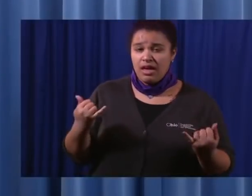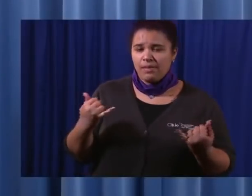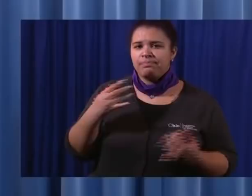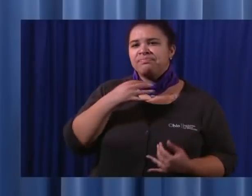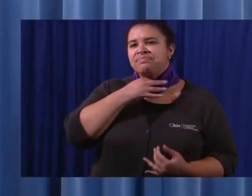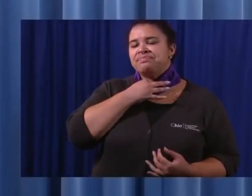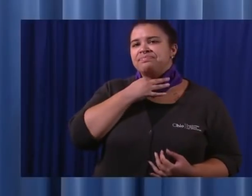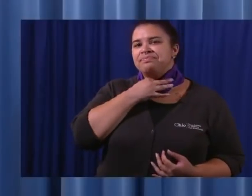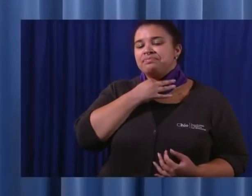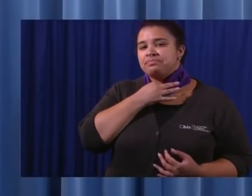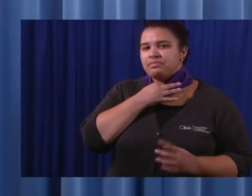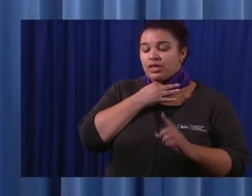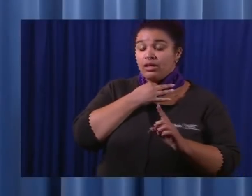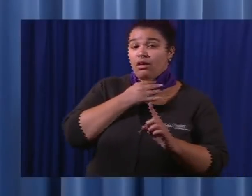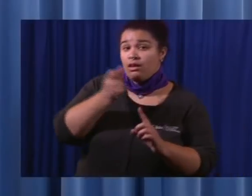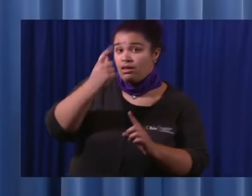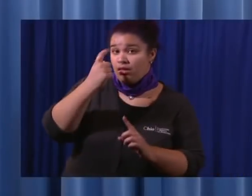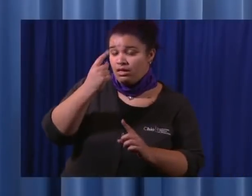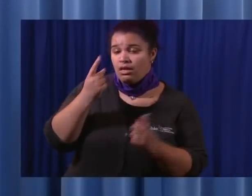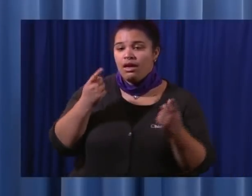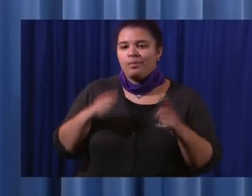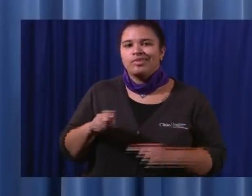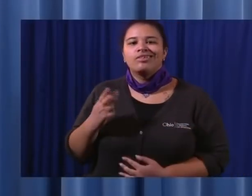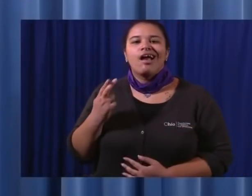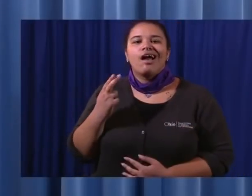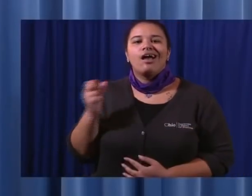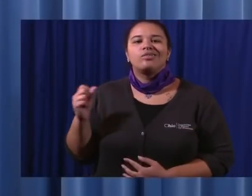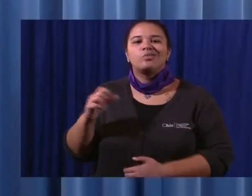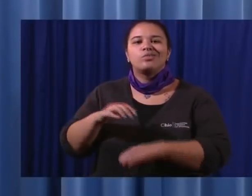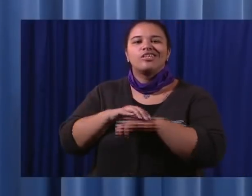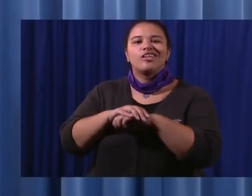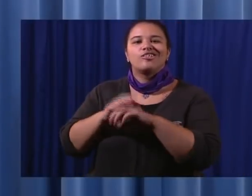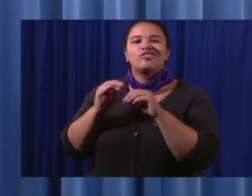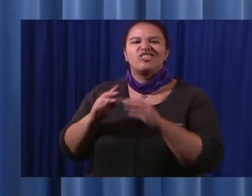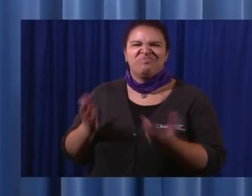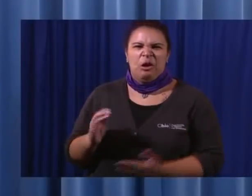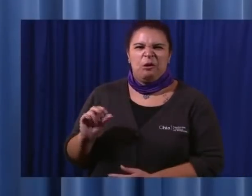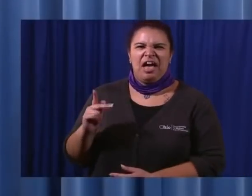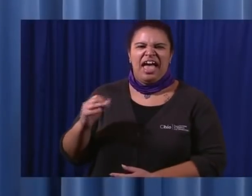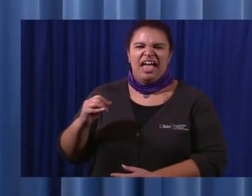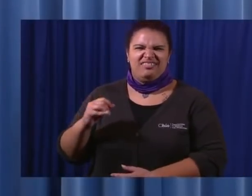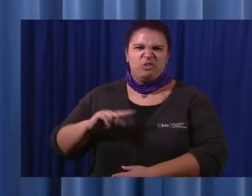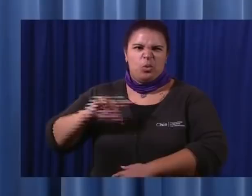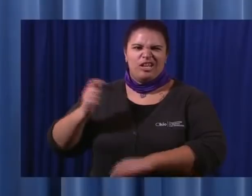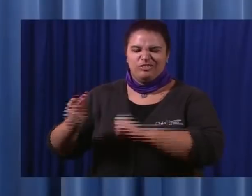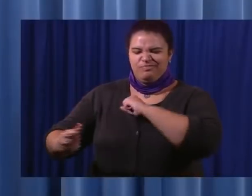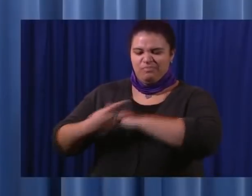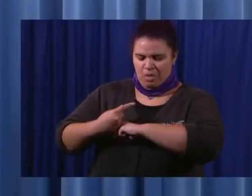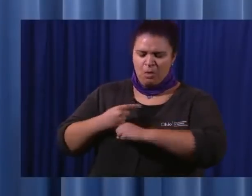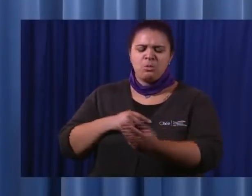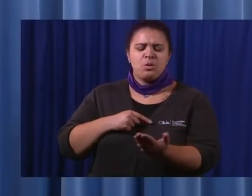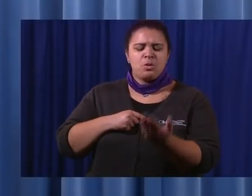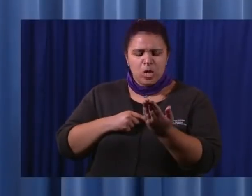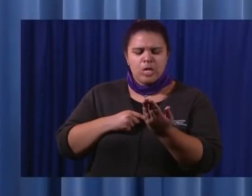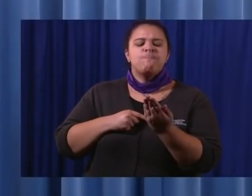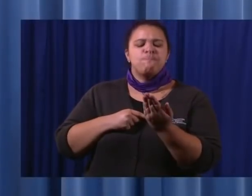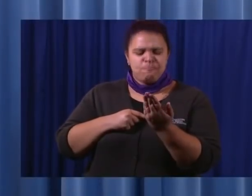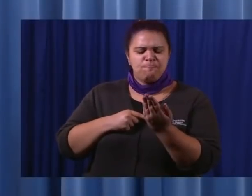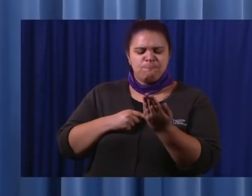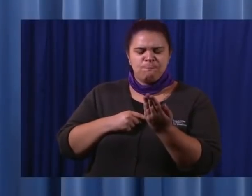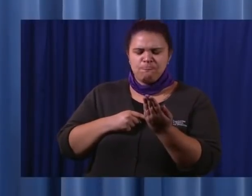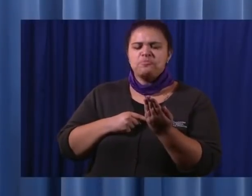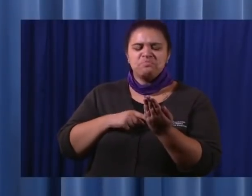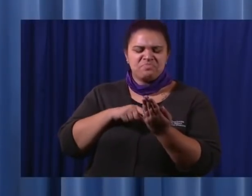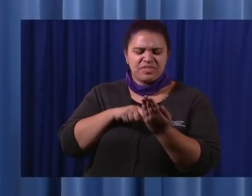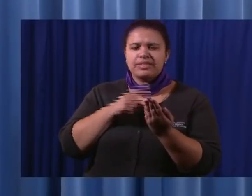sent in from a high school English teacher in Ohio. She says that while she hopes accommodations can be made to